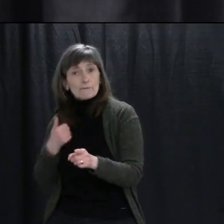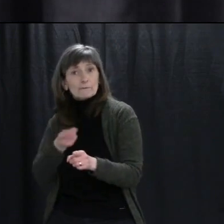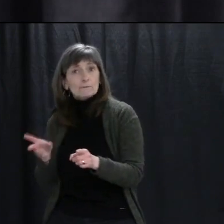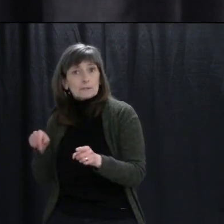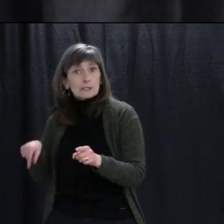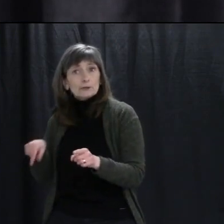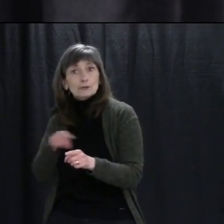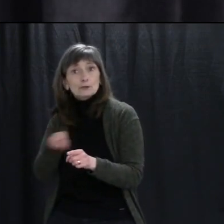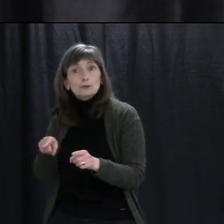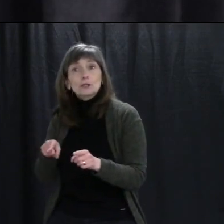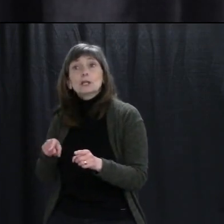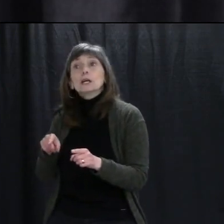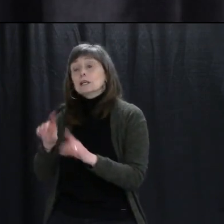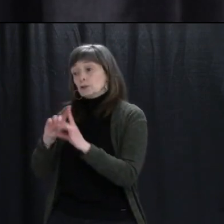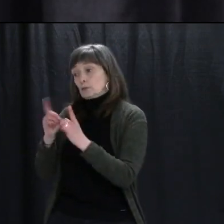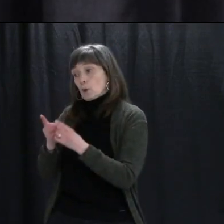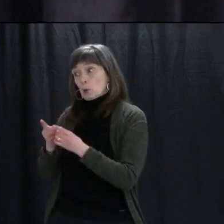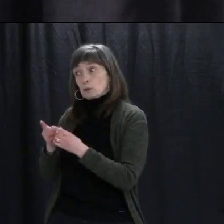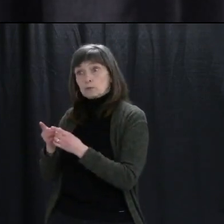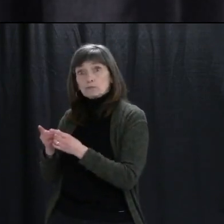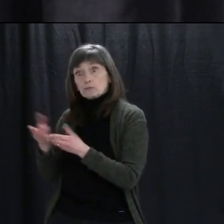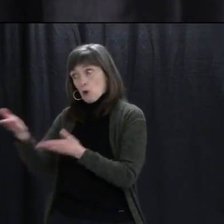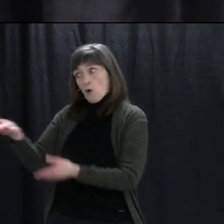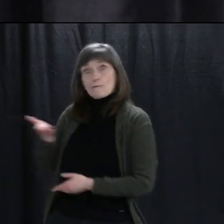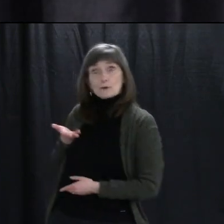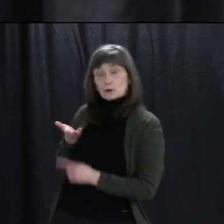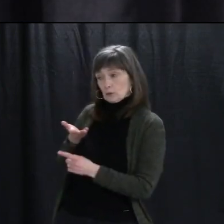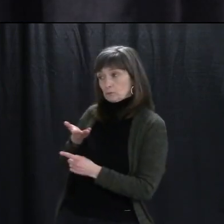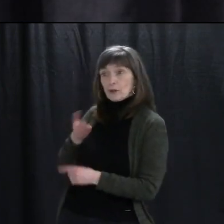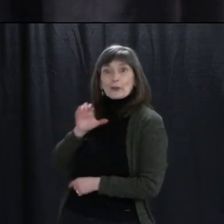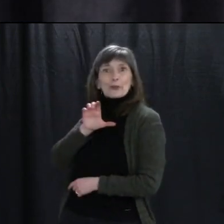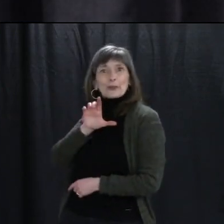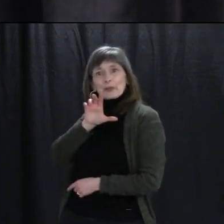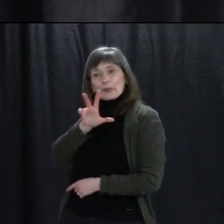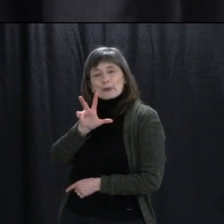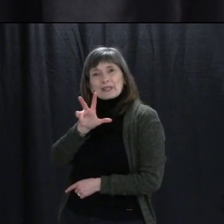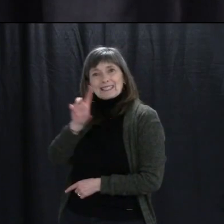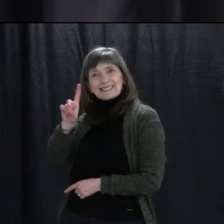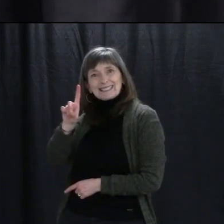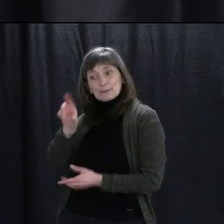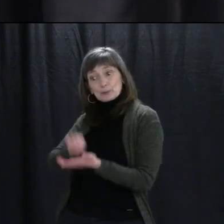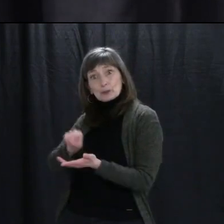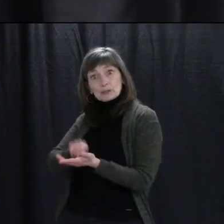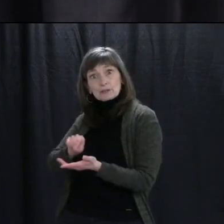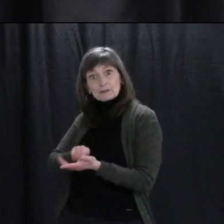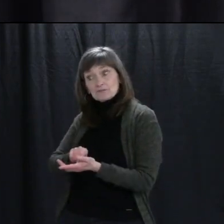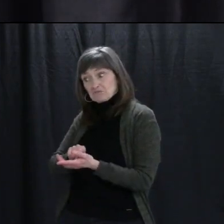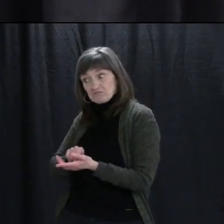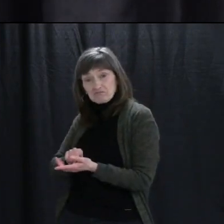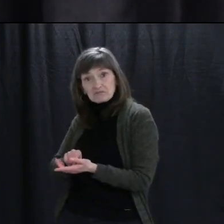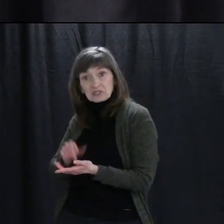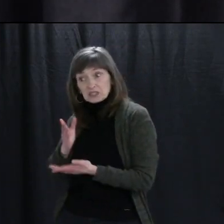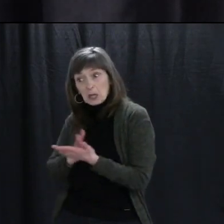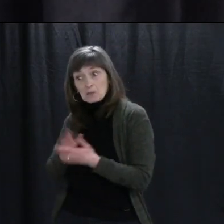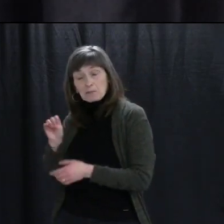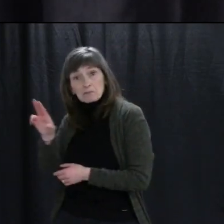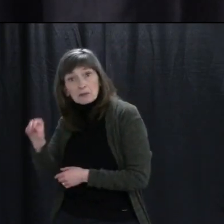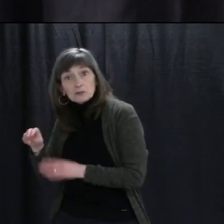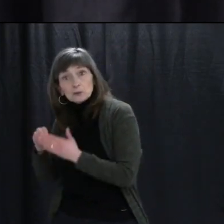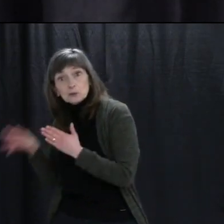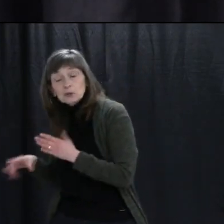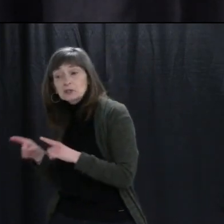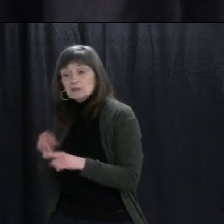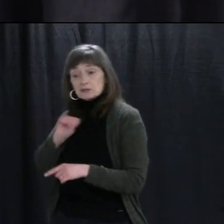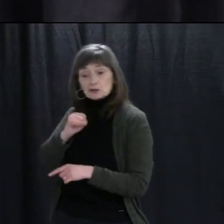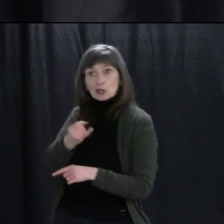had offers in the department directly for 3D printing, for example, both from groups in Memorial and in